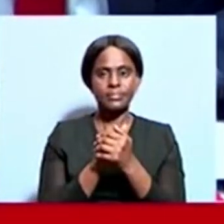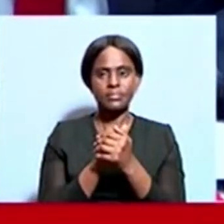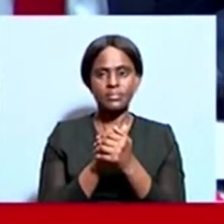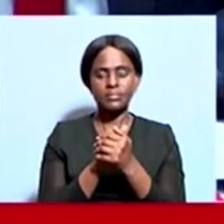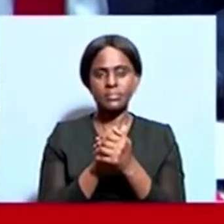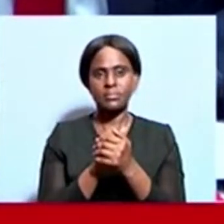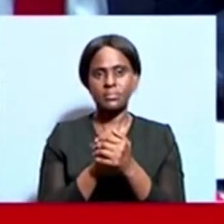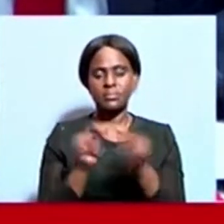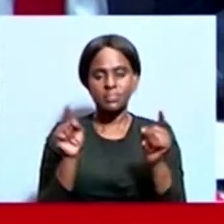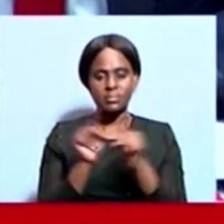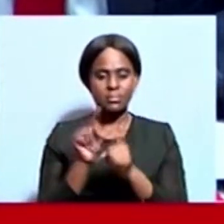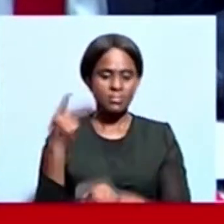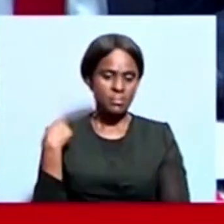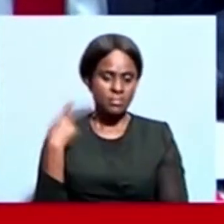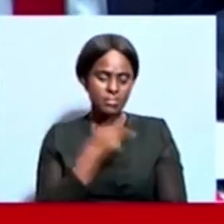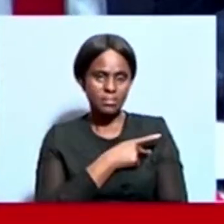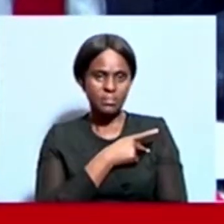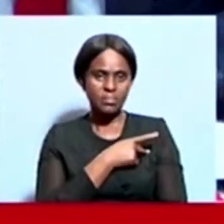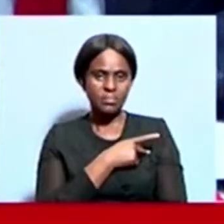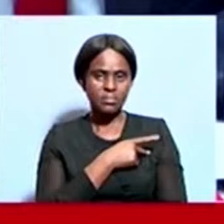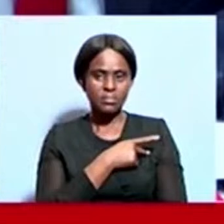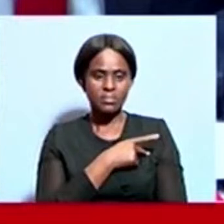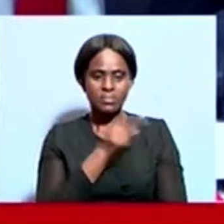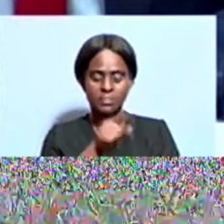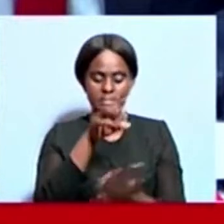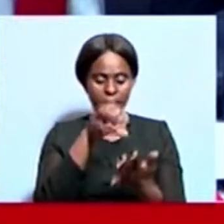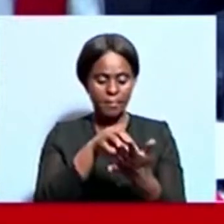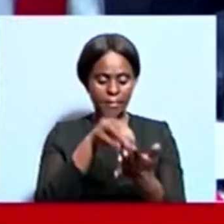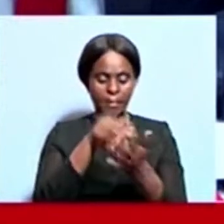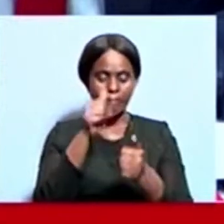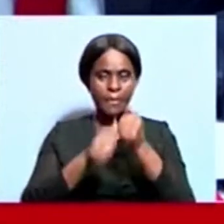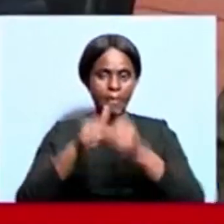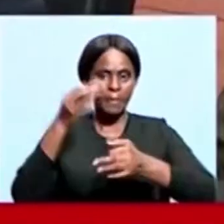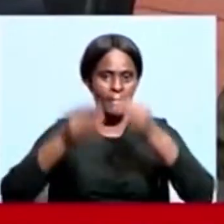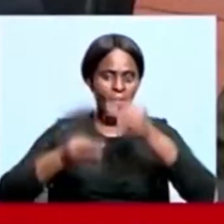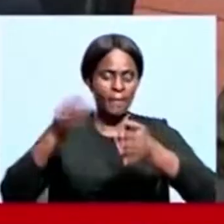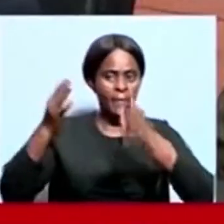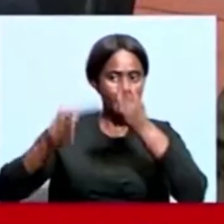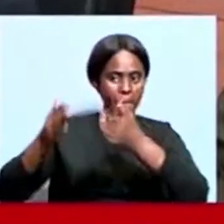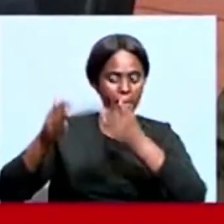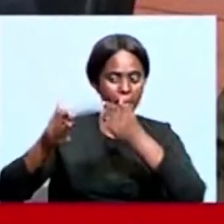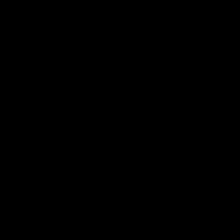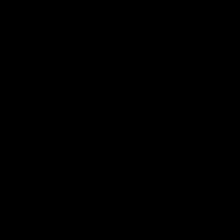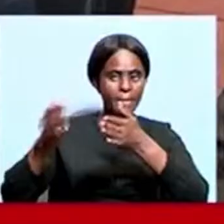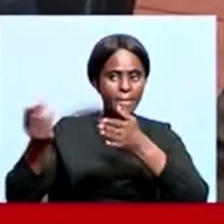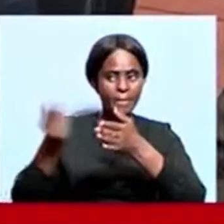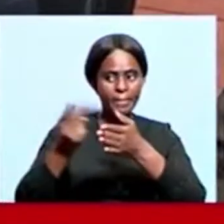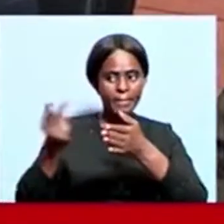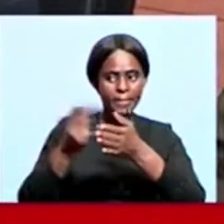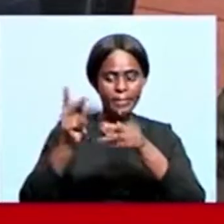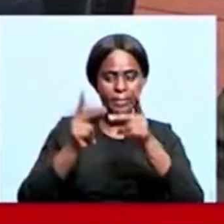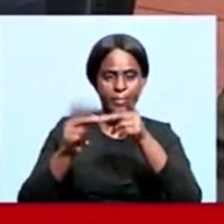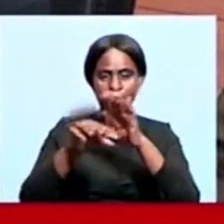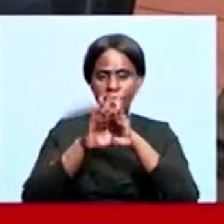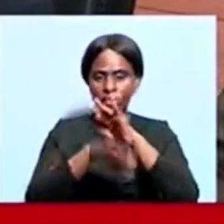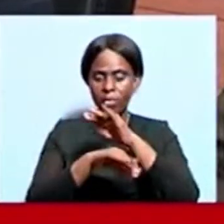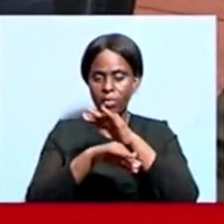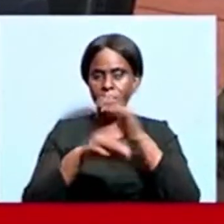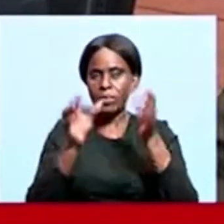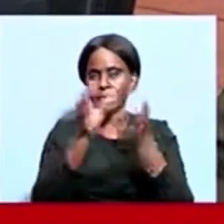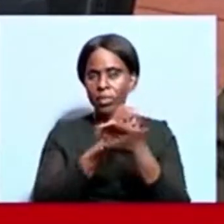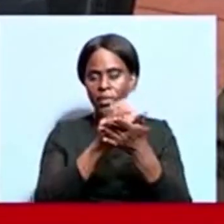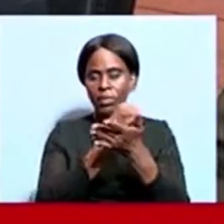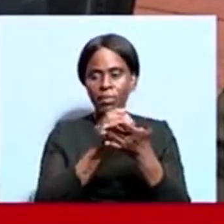Is Parliament? Chair, the matter which is in court is between the people under a college,